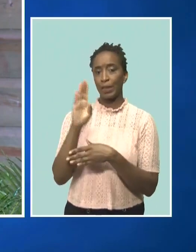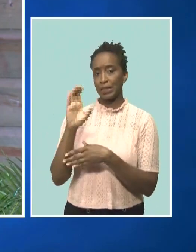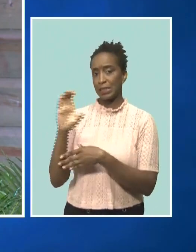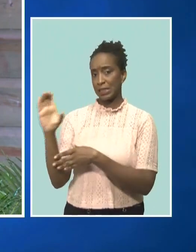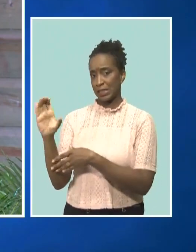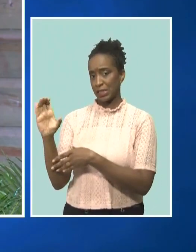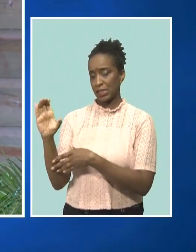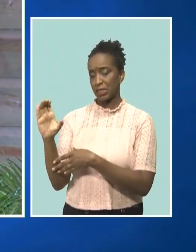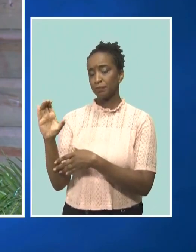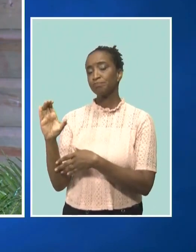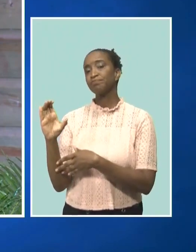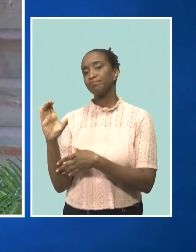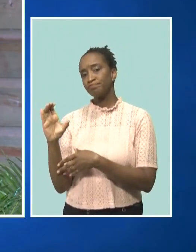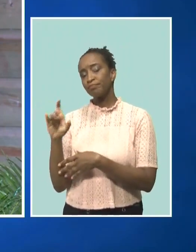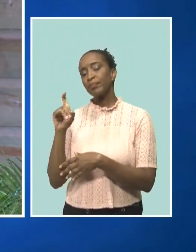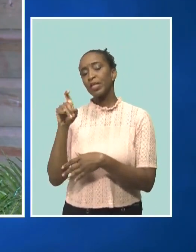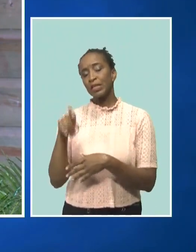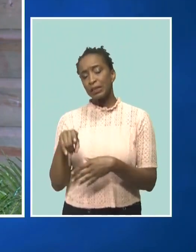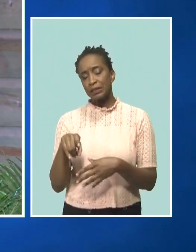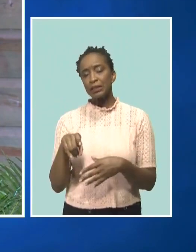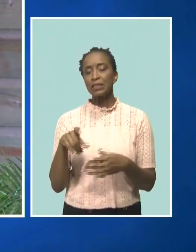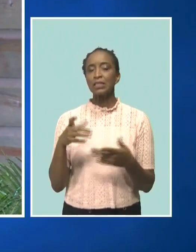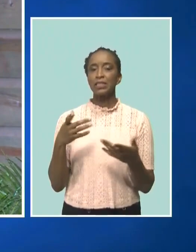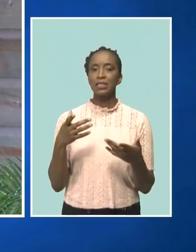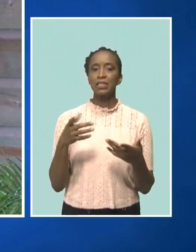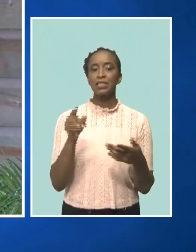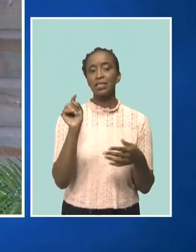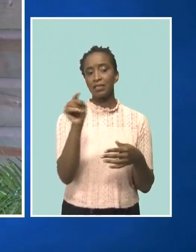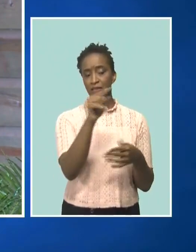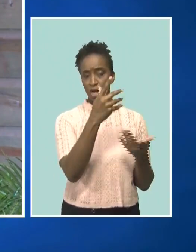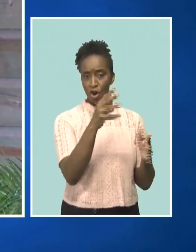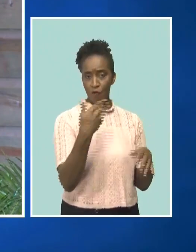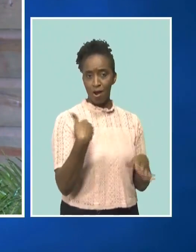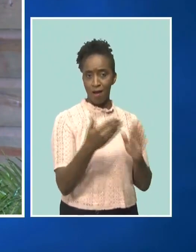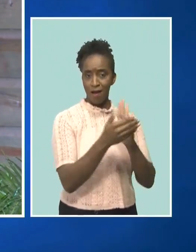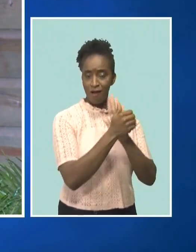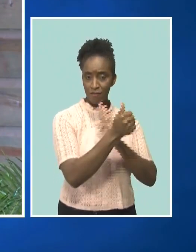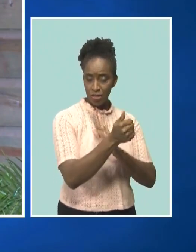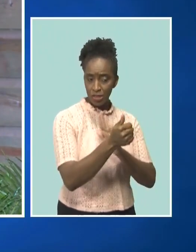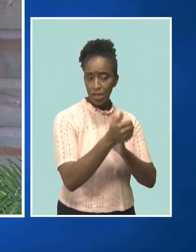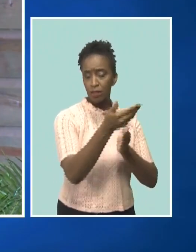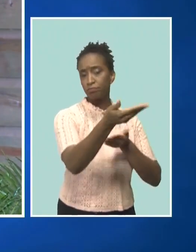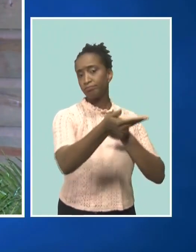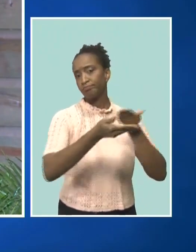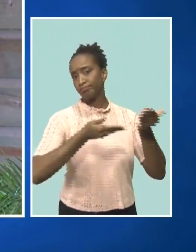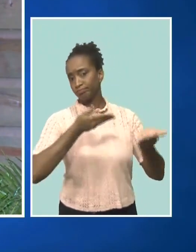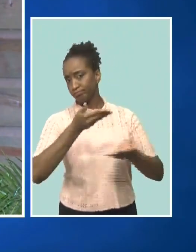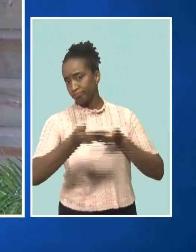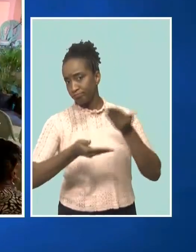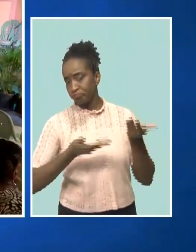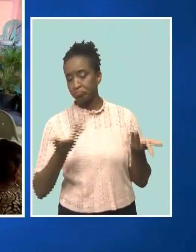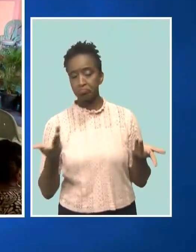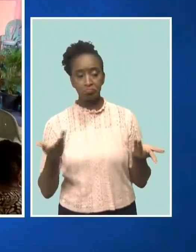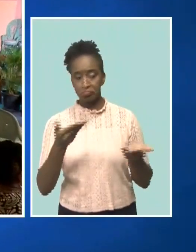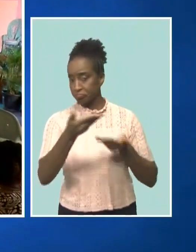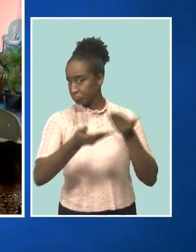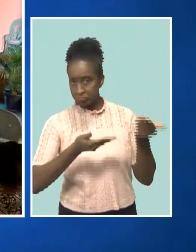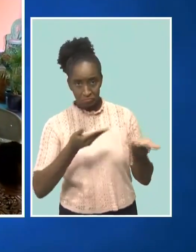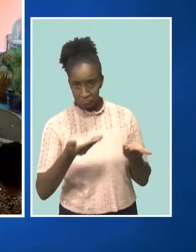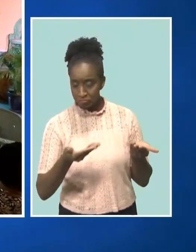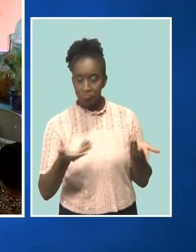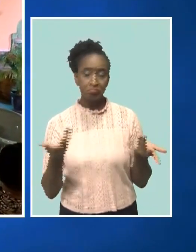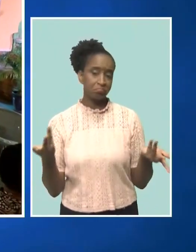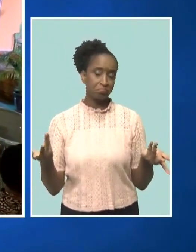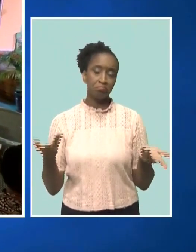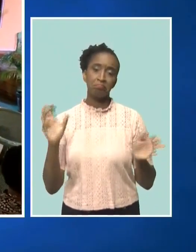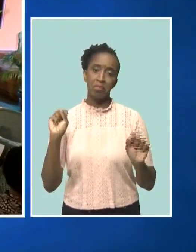that we either have to import the skills or we will not benefit from it. The next Ideas Forum is scheduled to be held